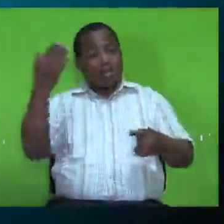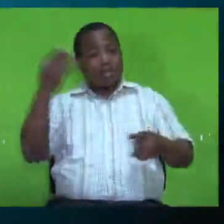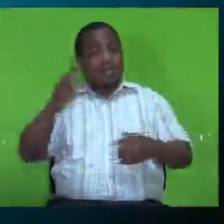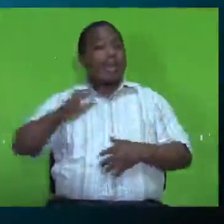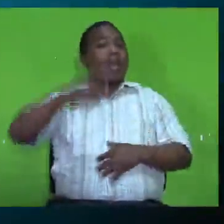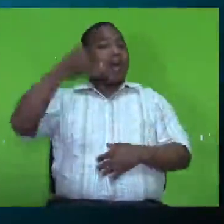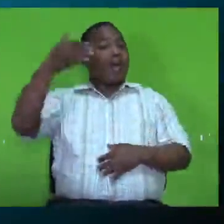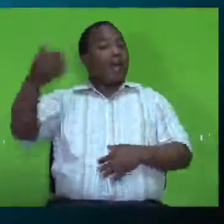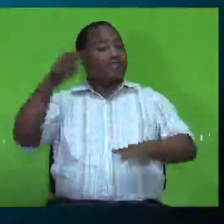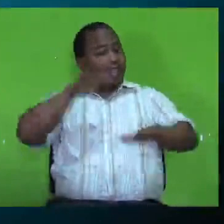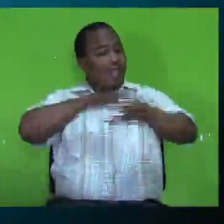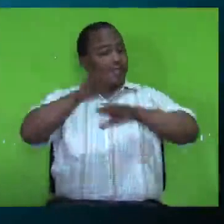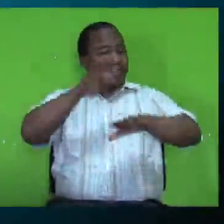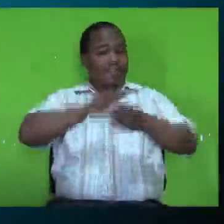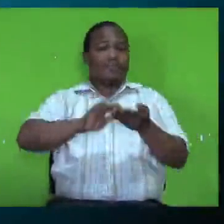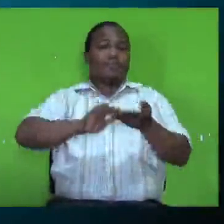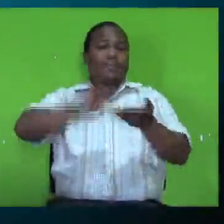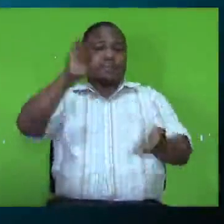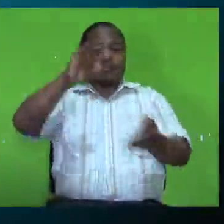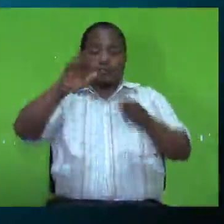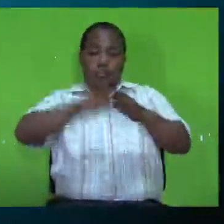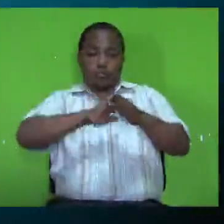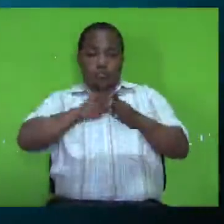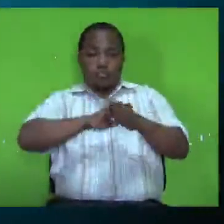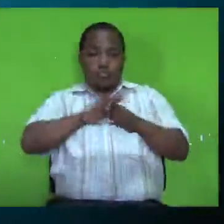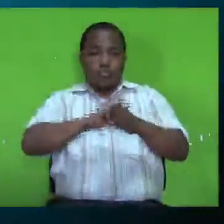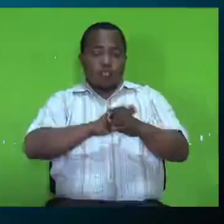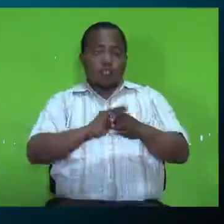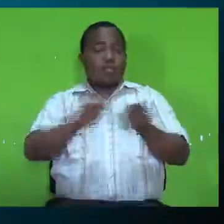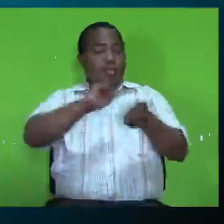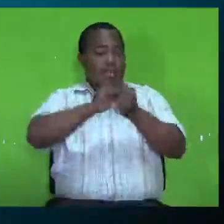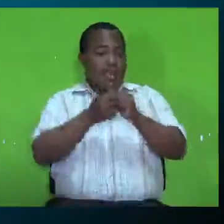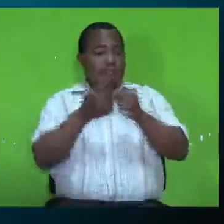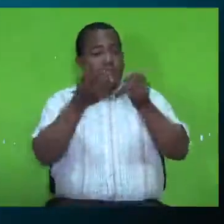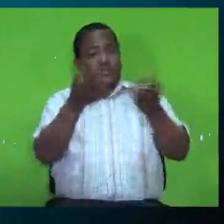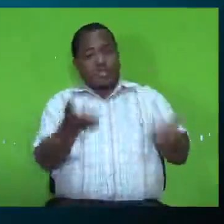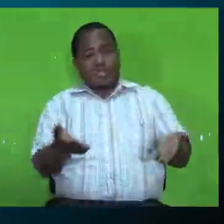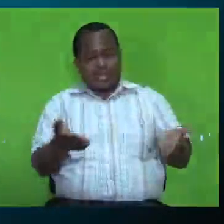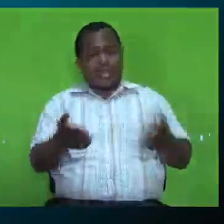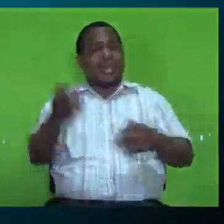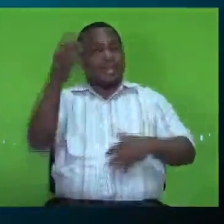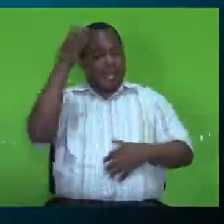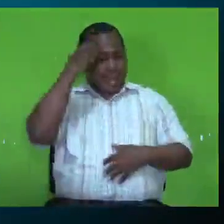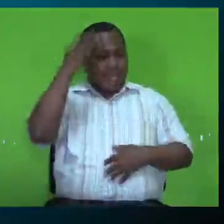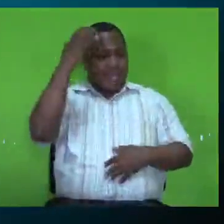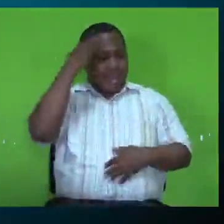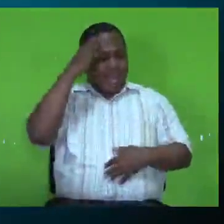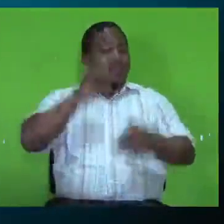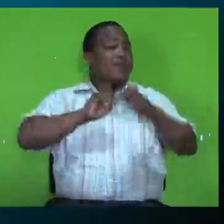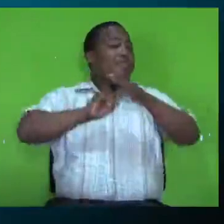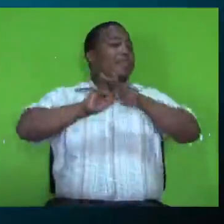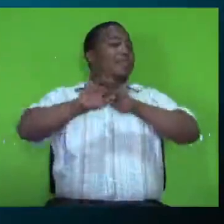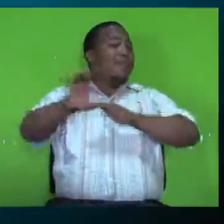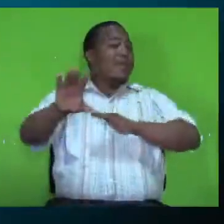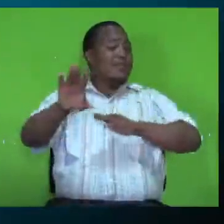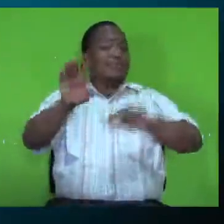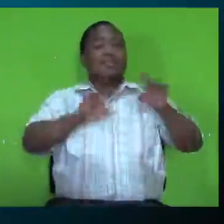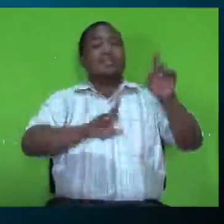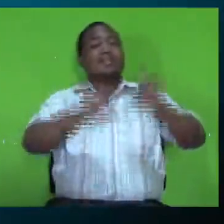after explaining more concerning with the concepts and knowledge of transport in